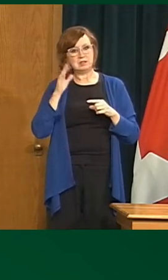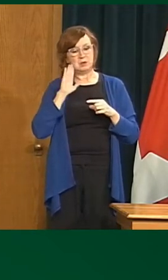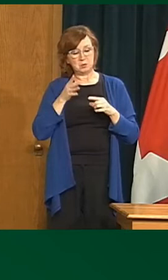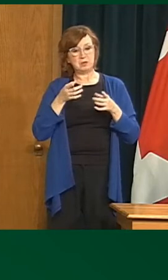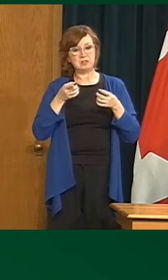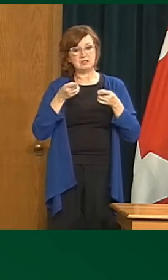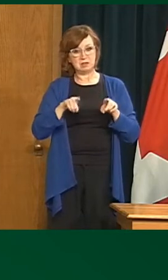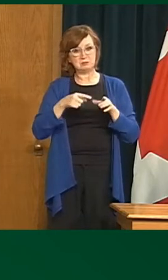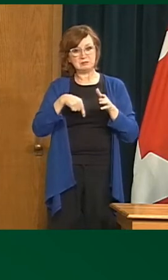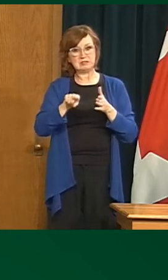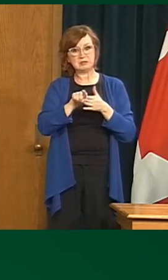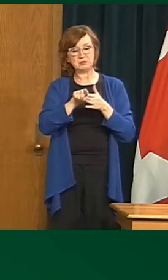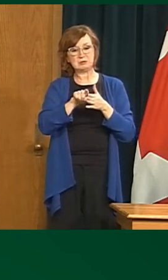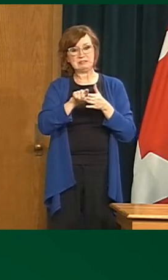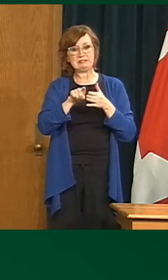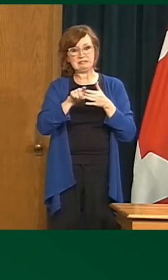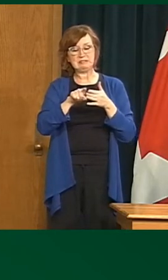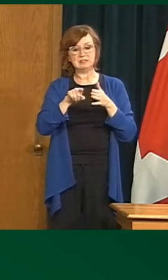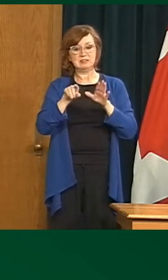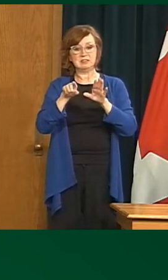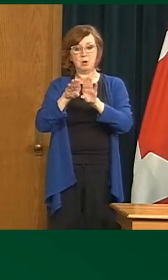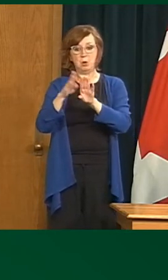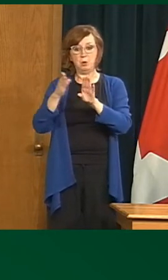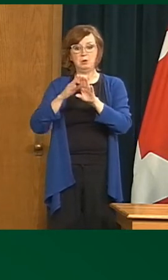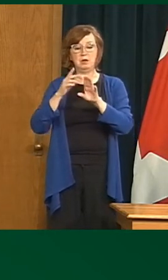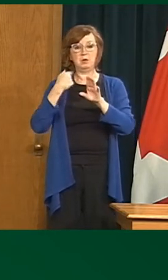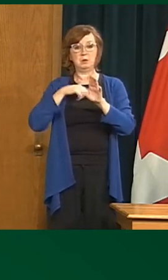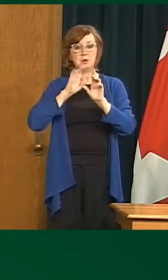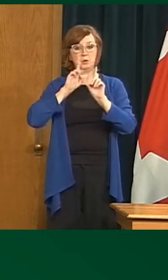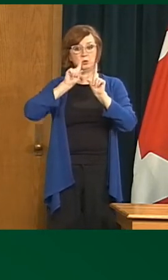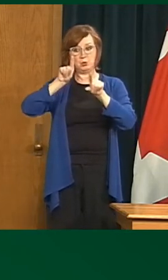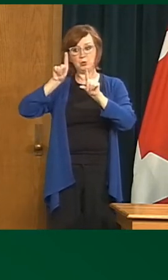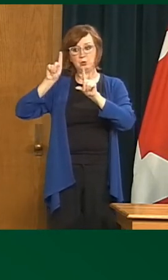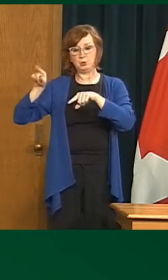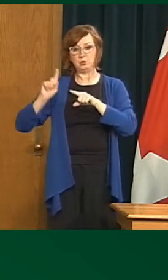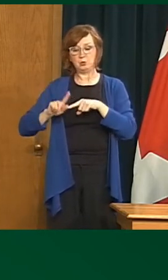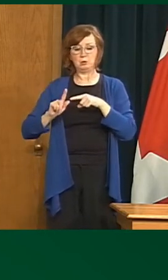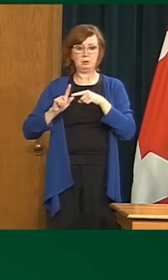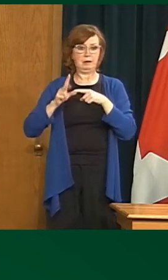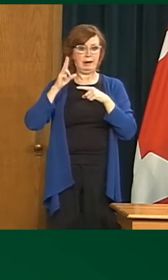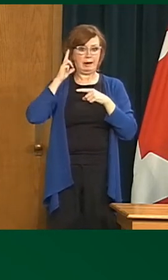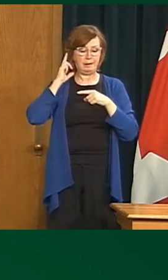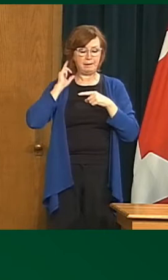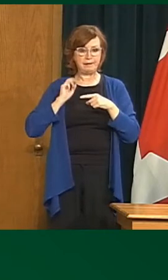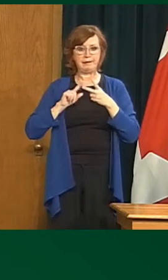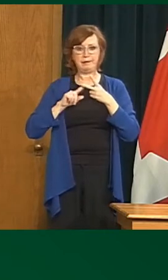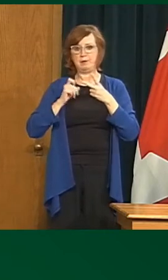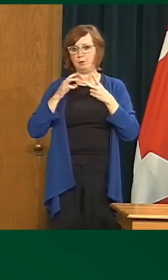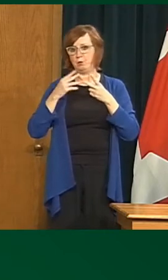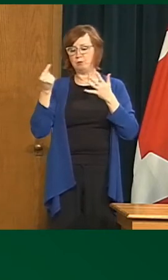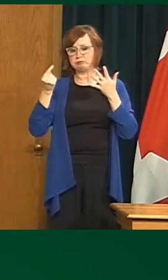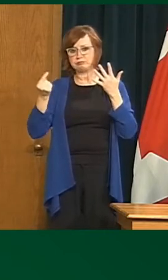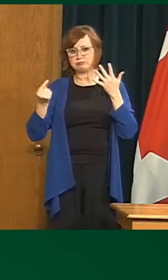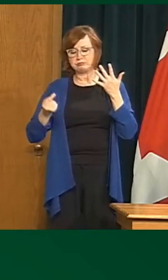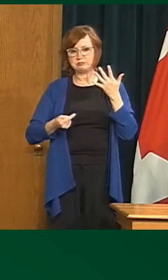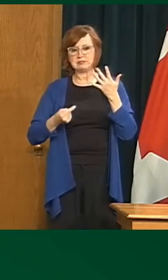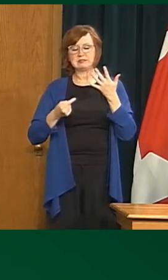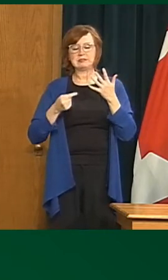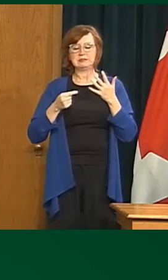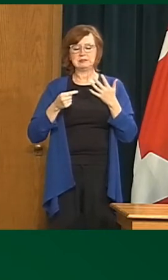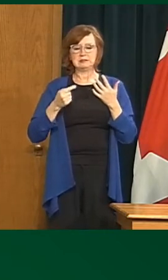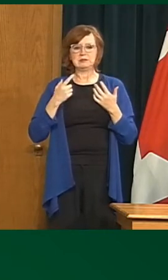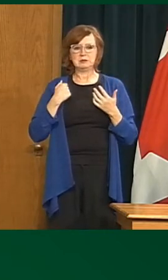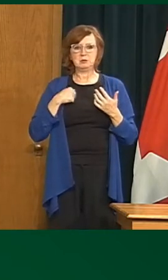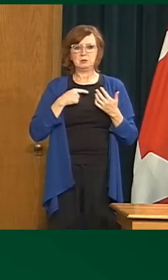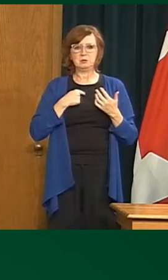social lives, I think that is good. So, you know, the recommendation still is that while gatherings of up to 10 are allowed, it is a strong recommendation that